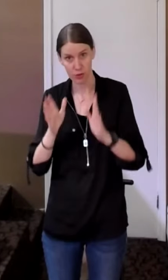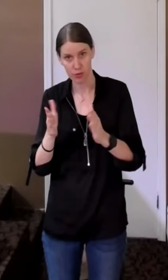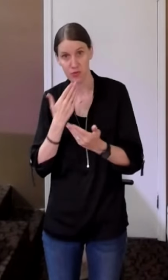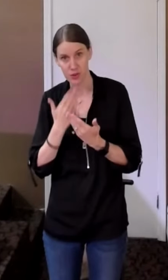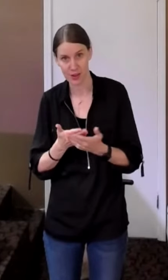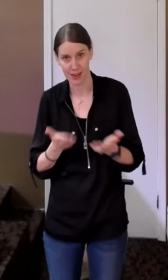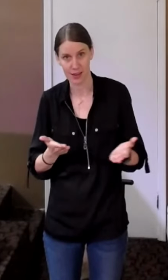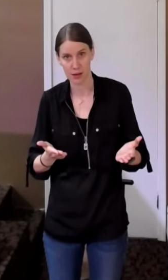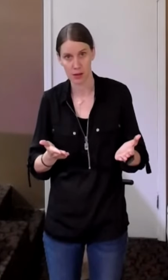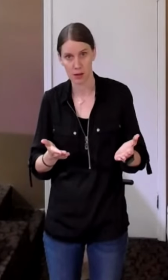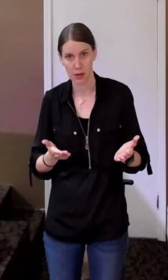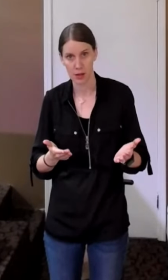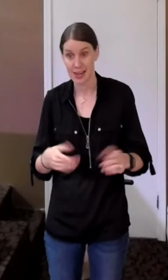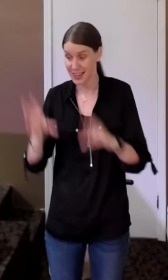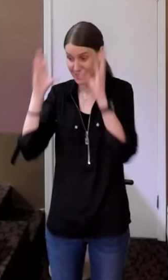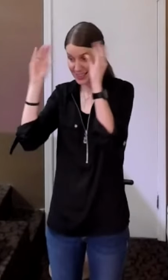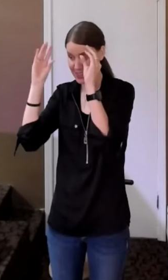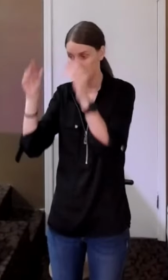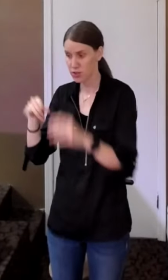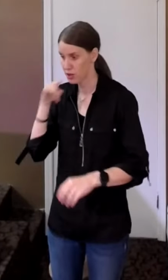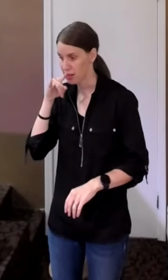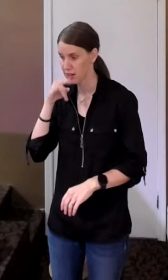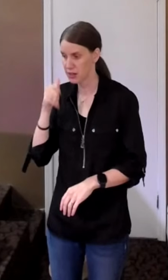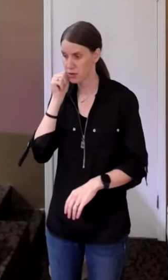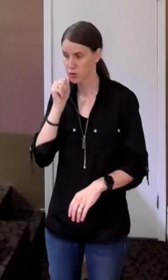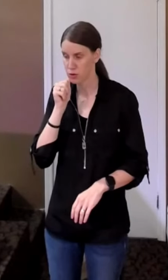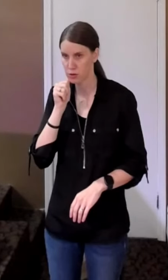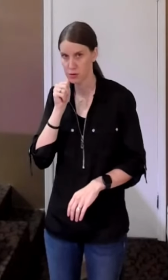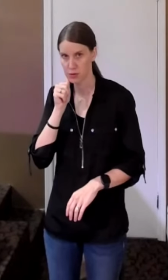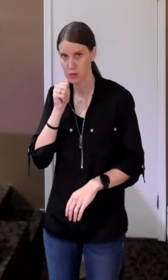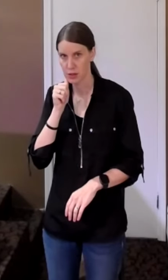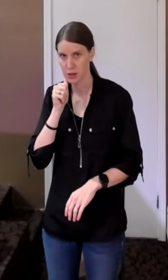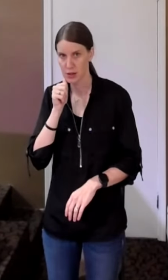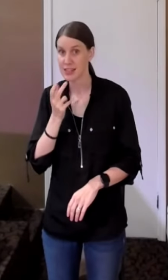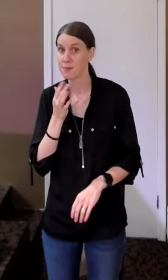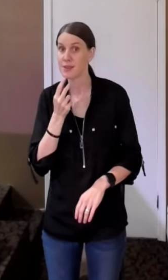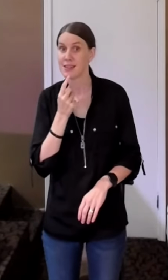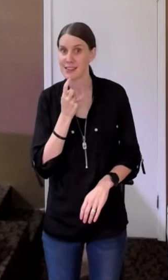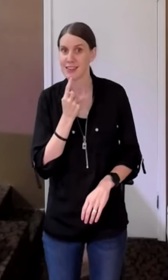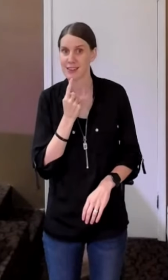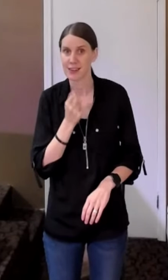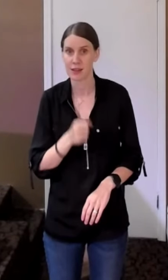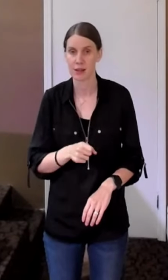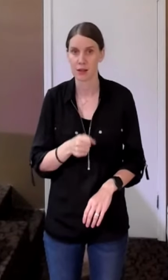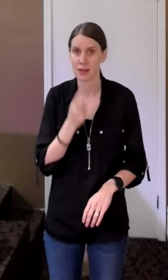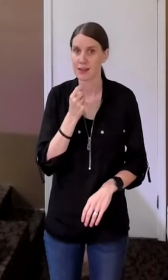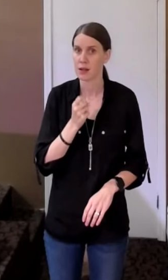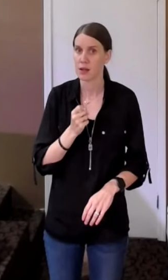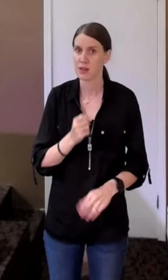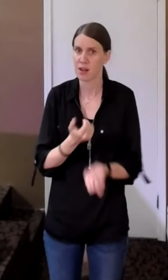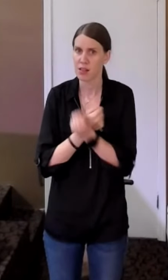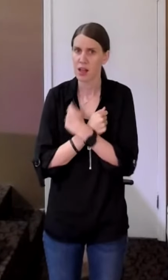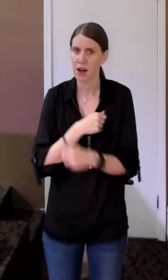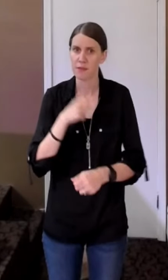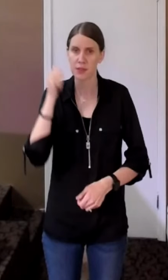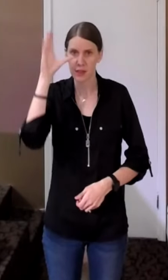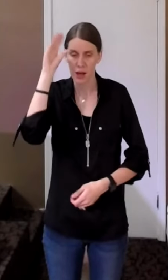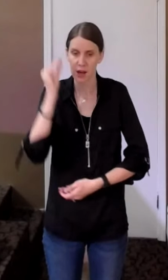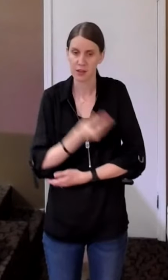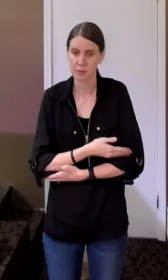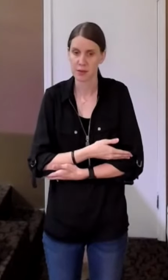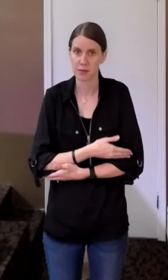things, that they may teach the young women to be sober, serious, to love their husbands, to love their children, to